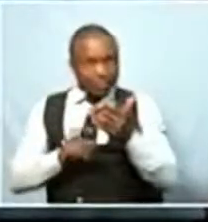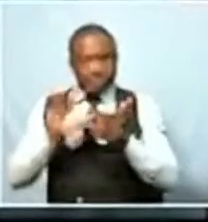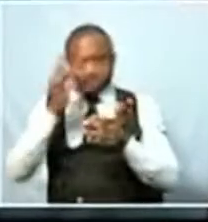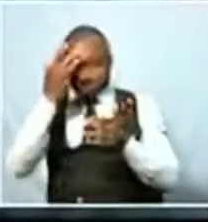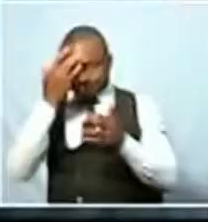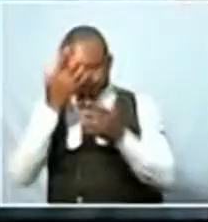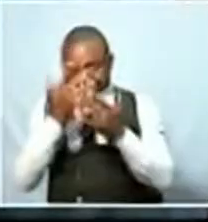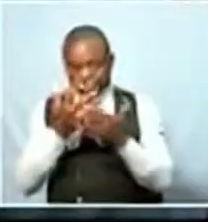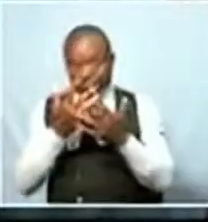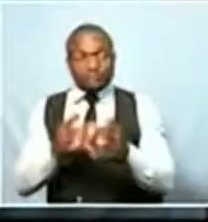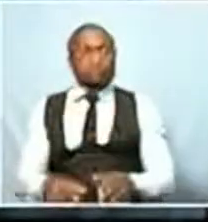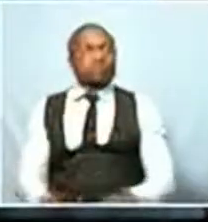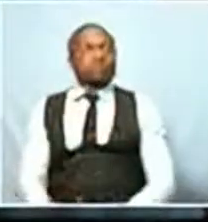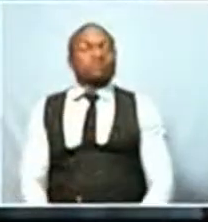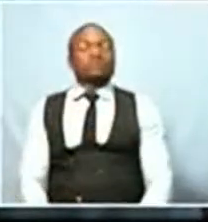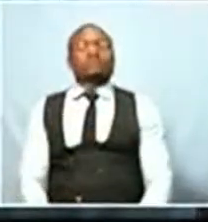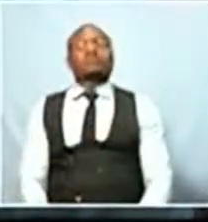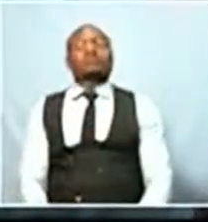expect